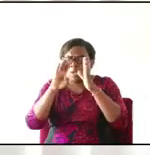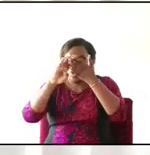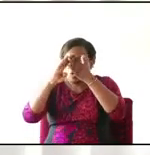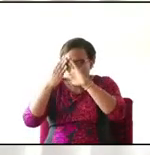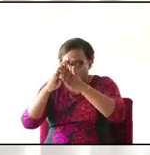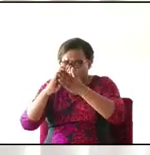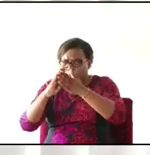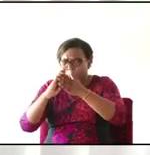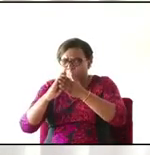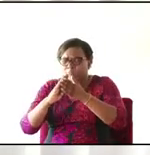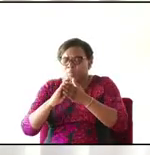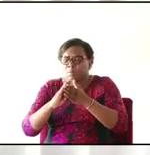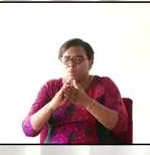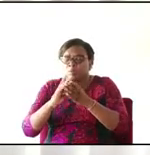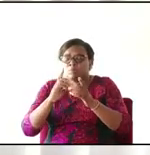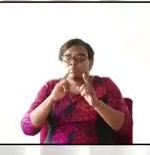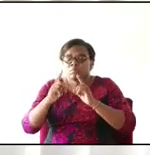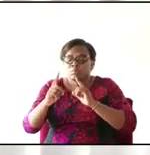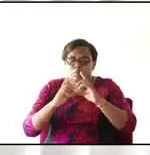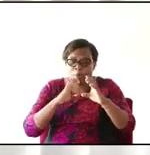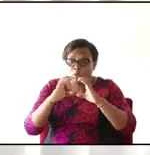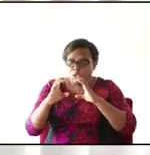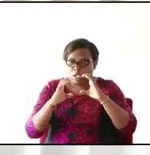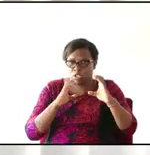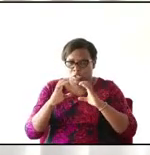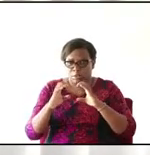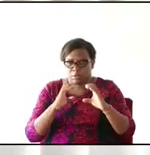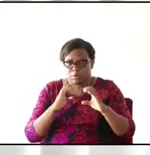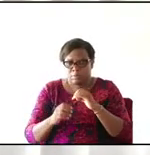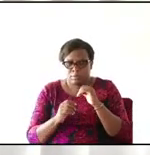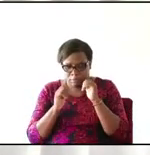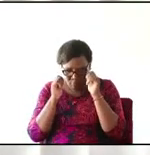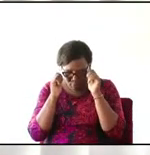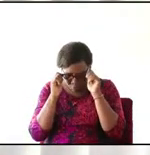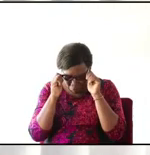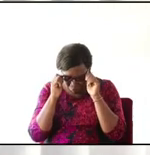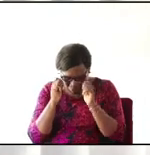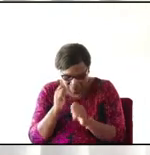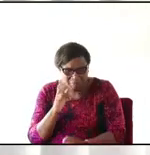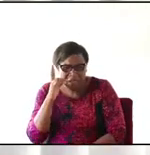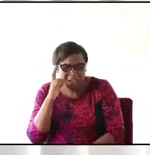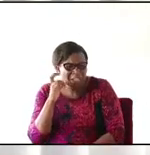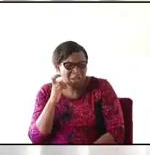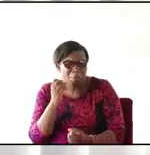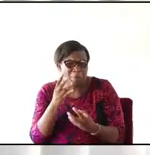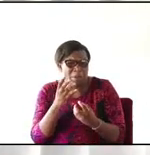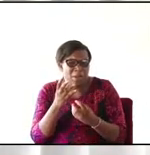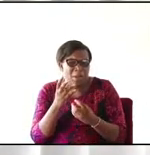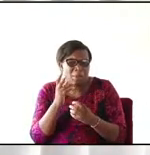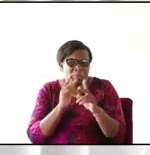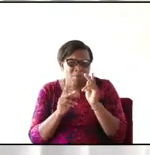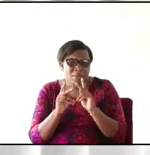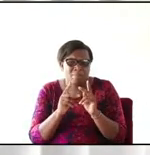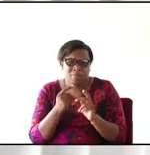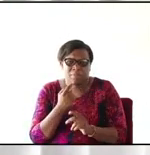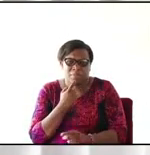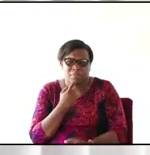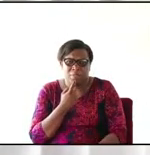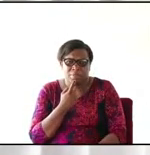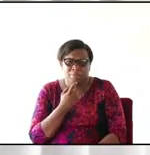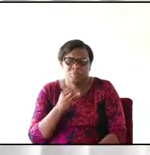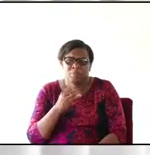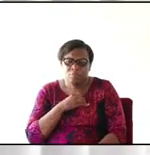requires communication. It requires communication. No, I hear a lot of people talk about the fact that I can